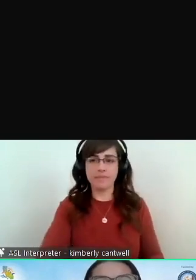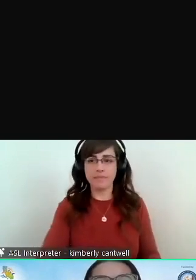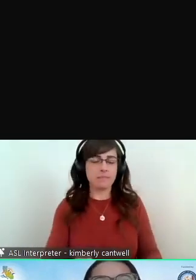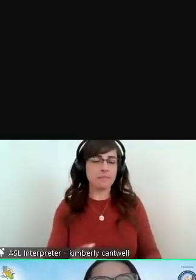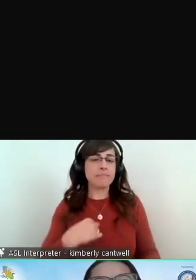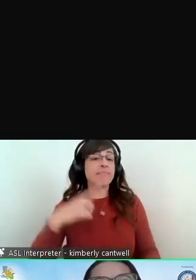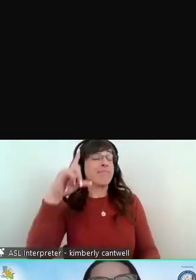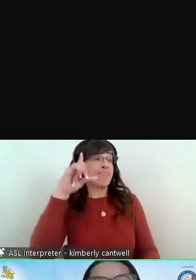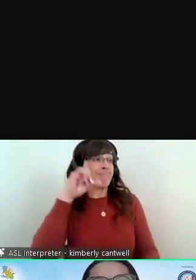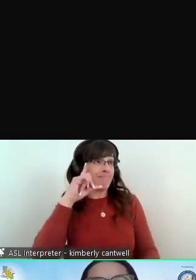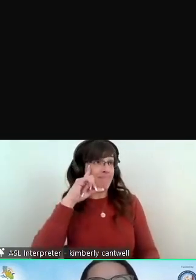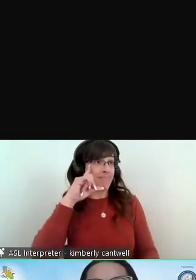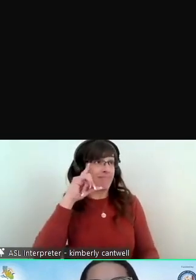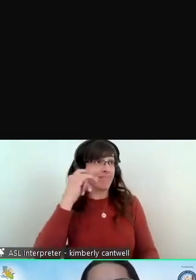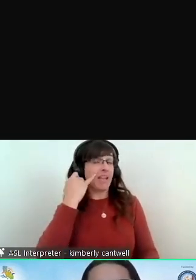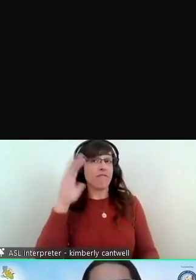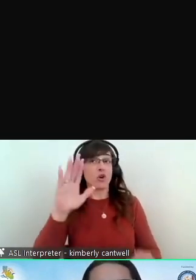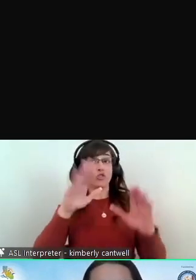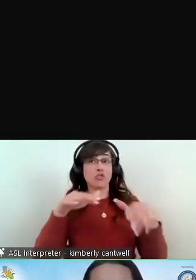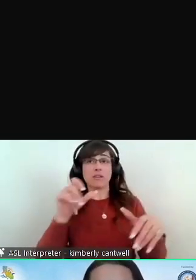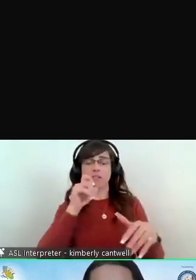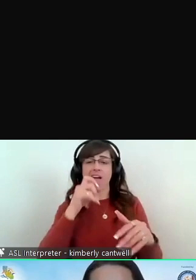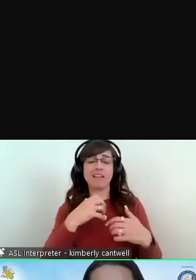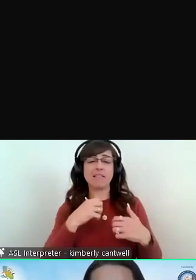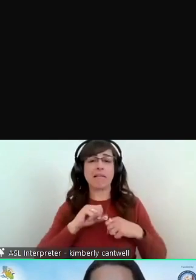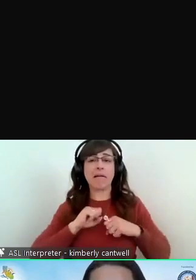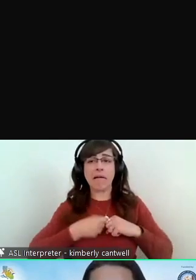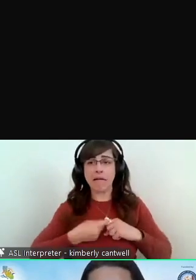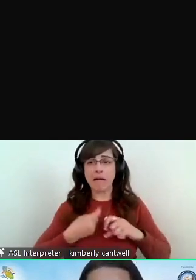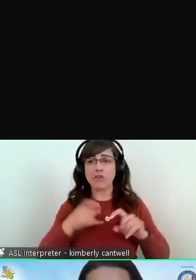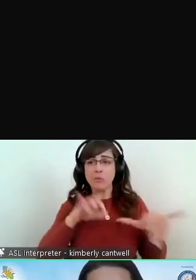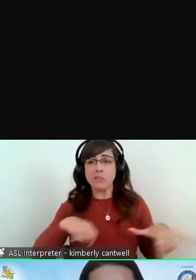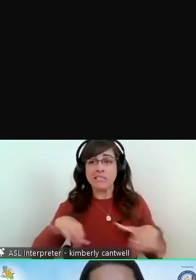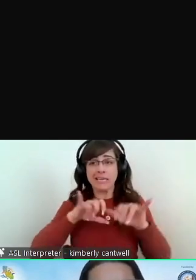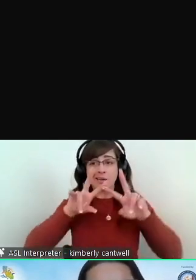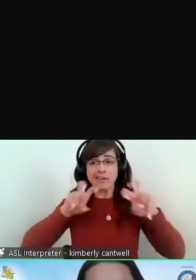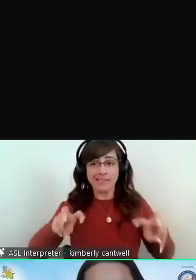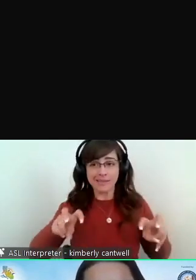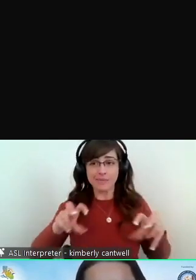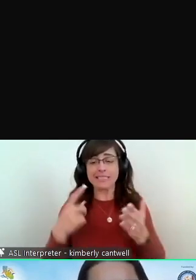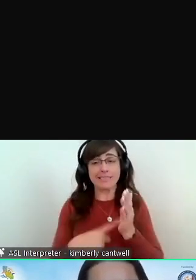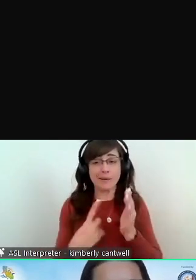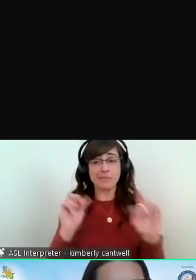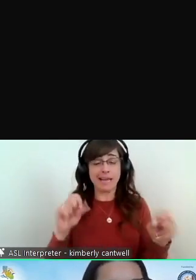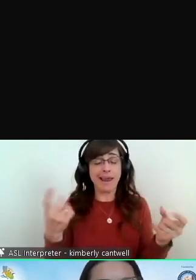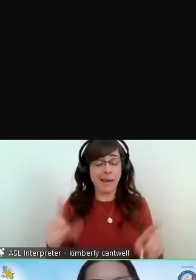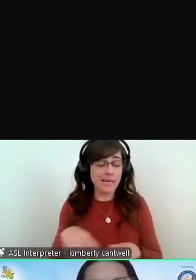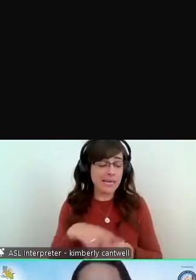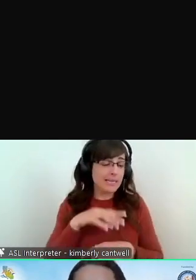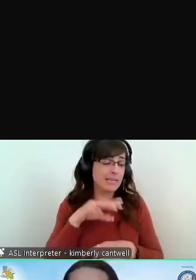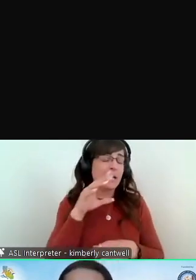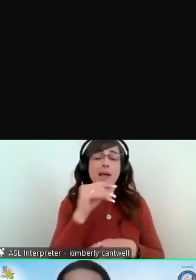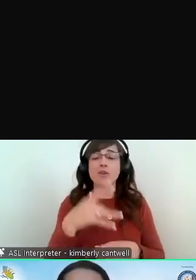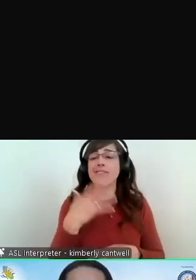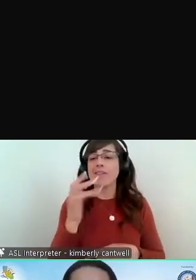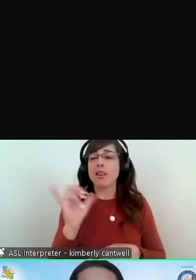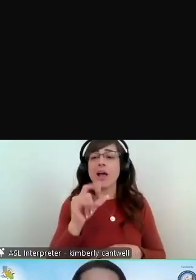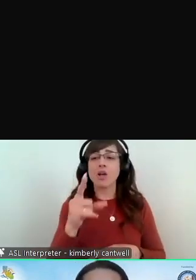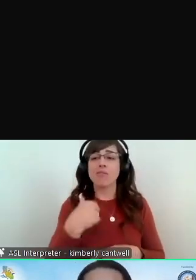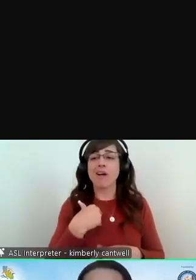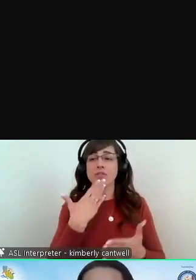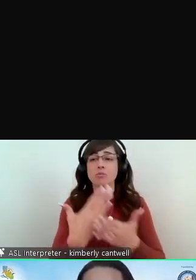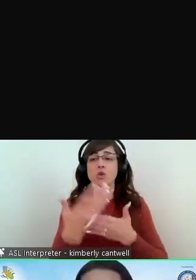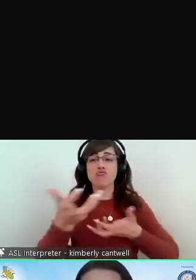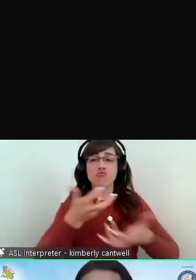think as long as your child is not like distraught from your standardized assessment, which sometimes can happen, and you feel like you've got some